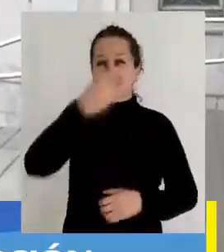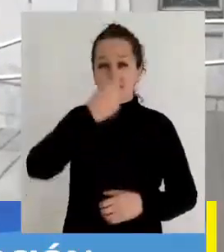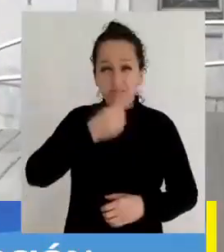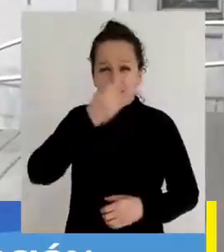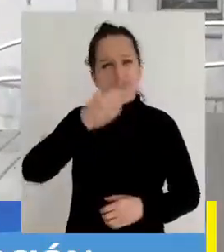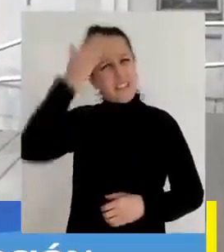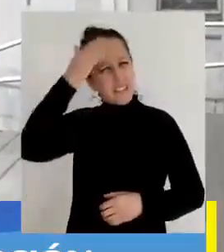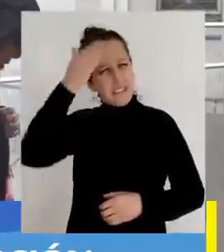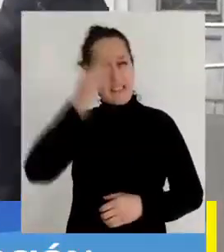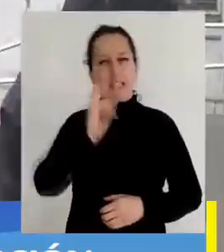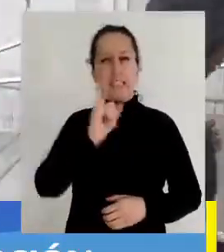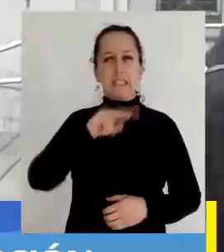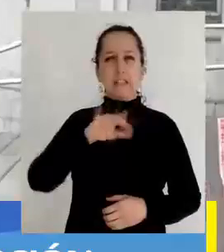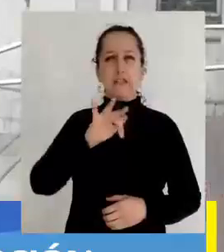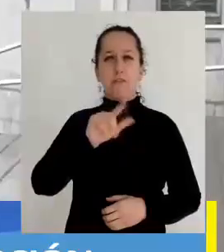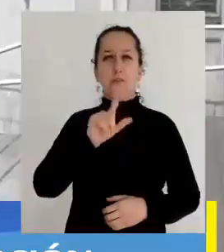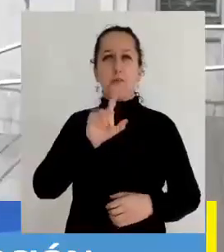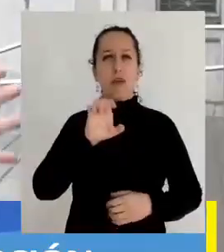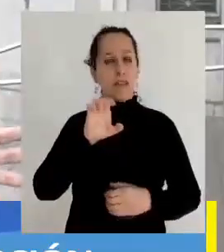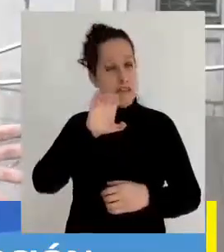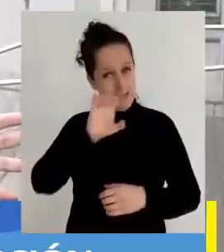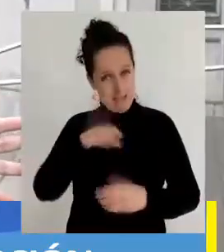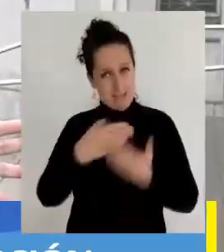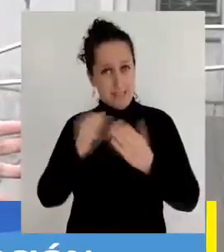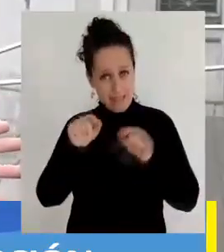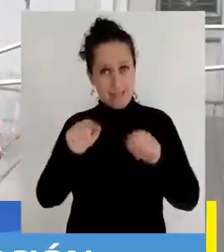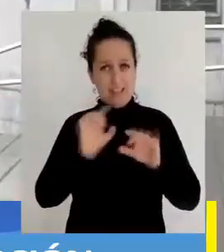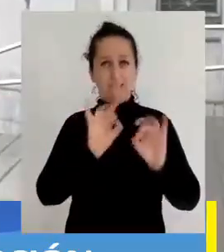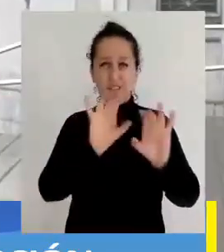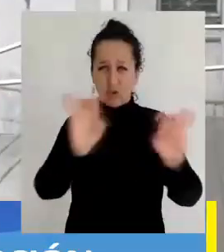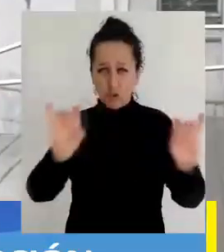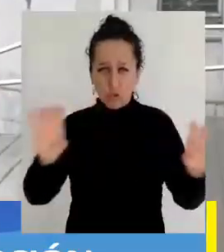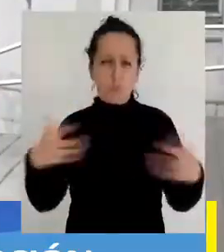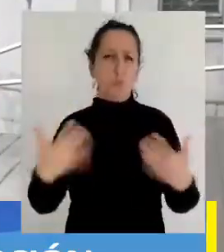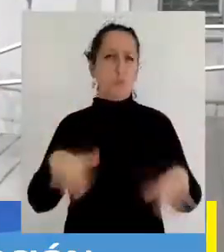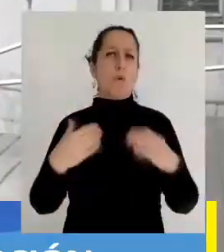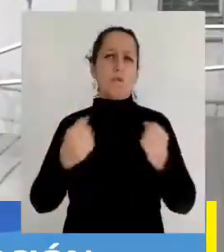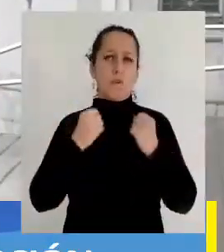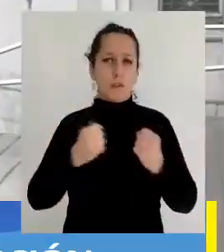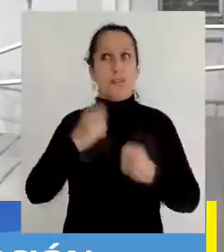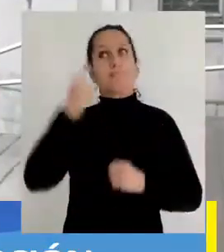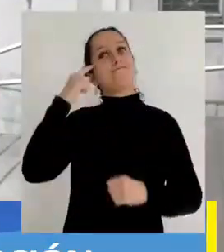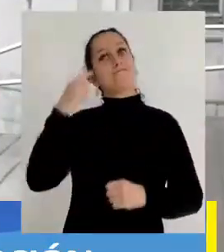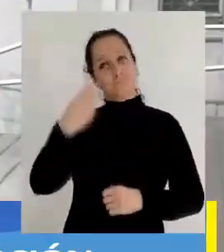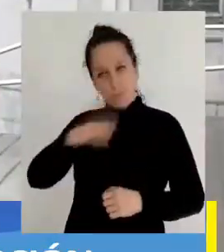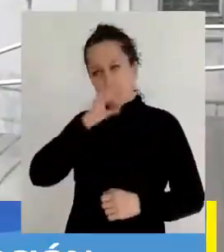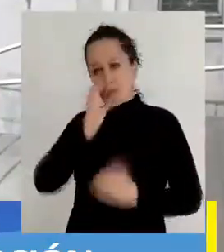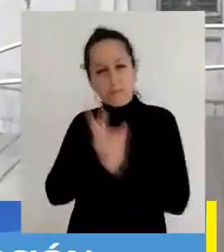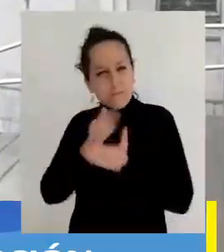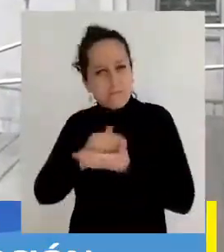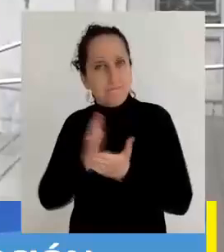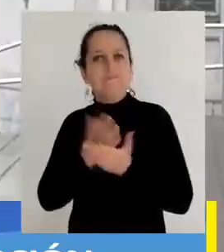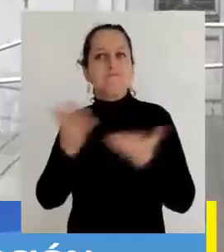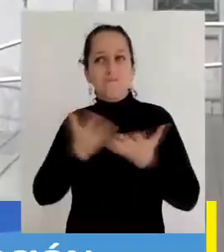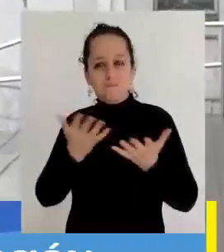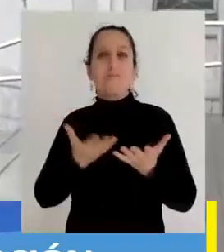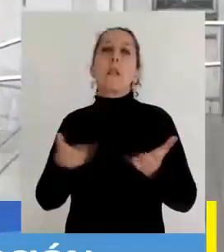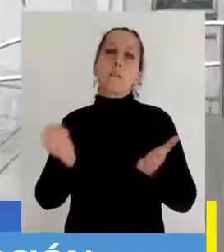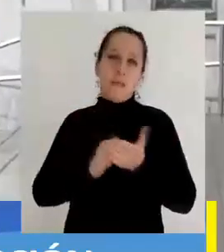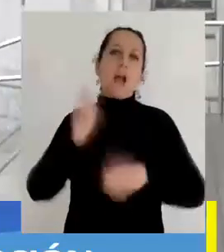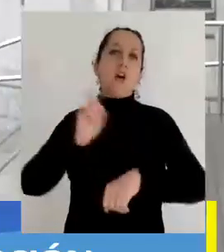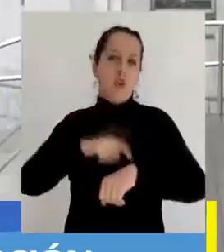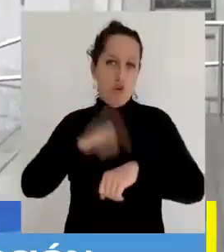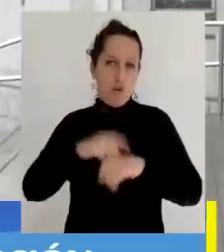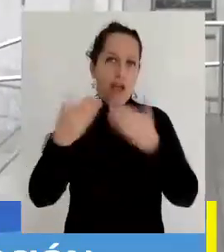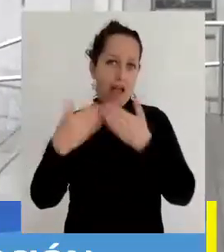the aggressive behavior of the virus and the influenza, the Municipality of Concepción established new strategies. One of them is to increase